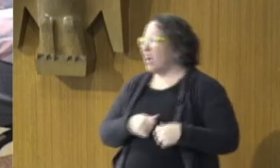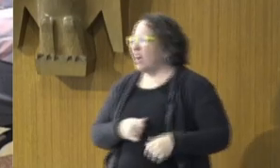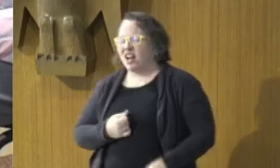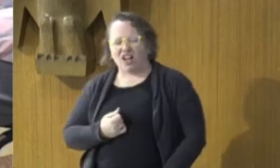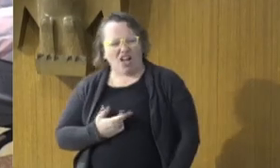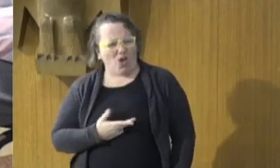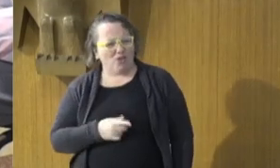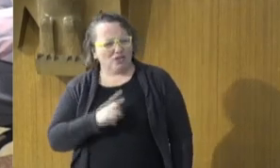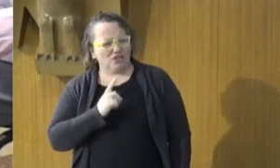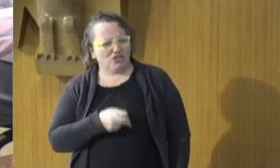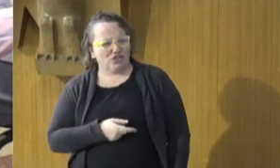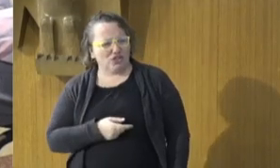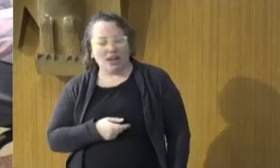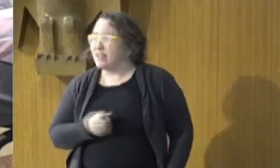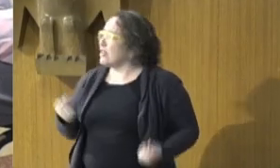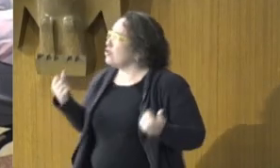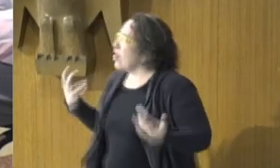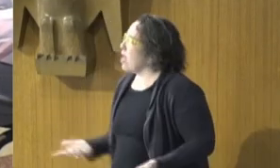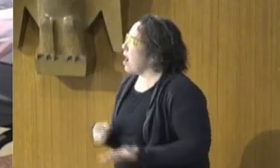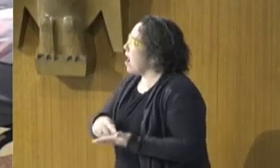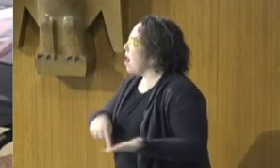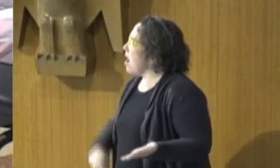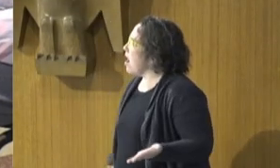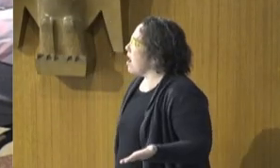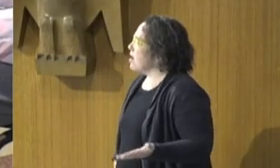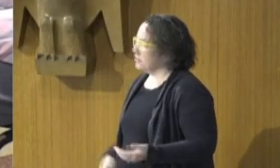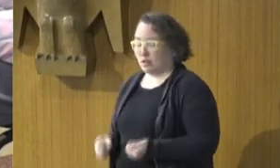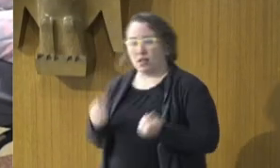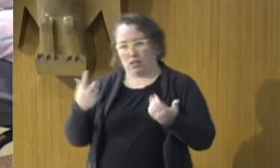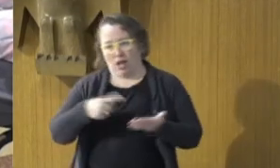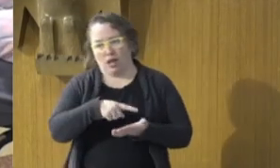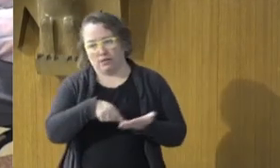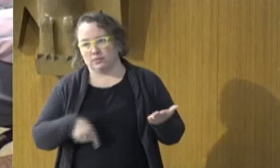Yep. There's a lot here. There's a lot here.